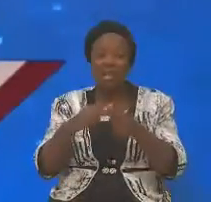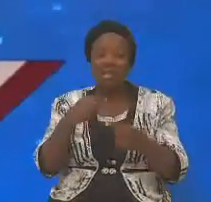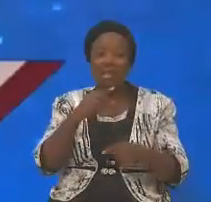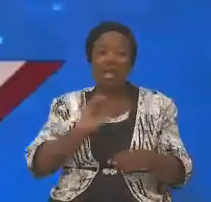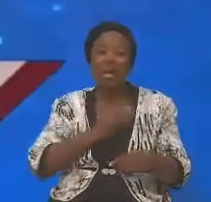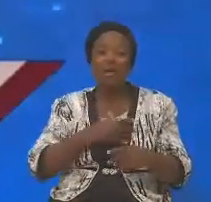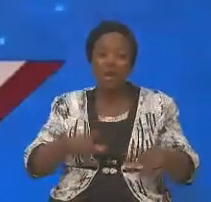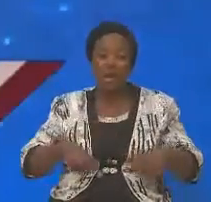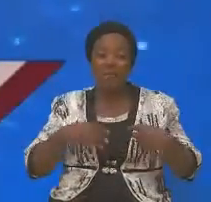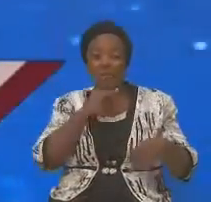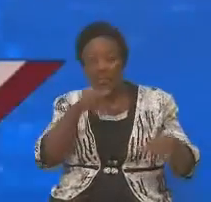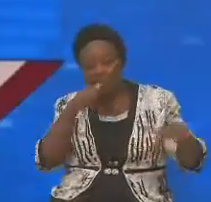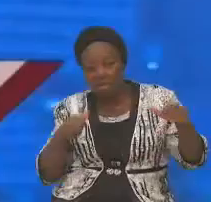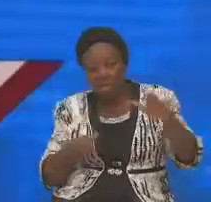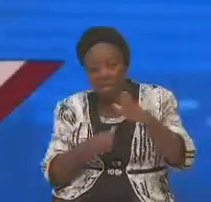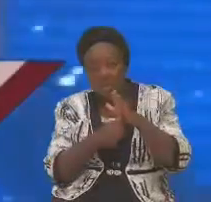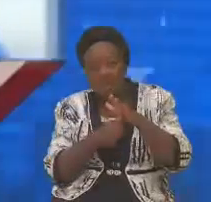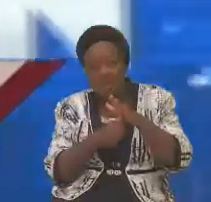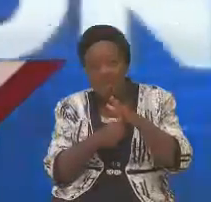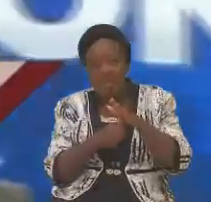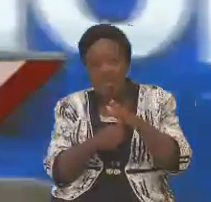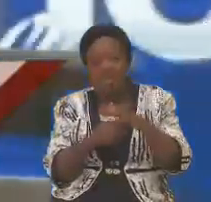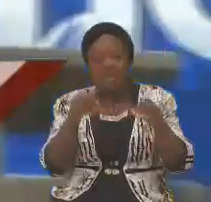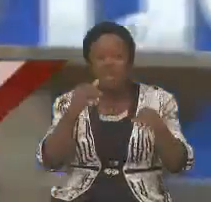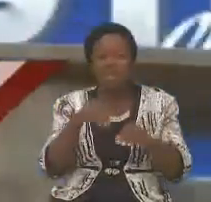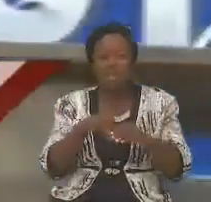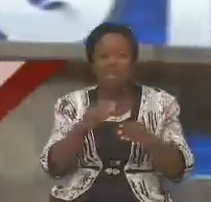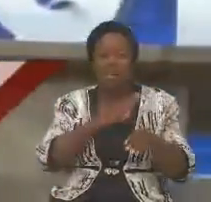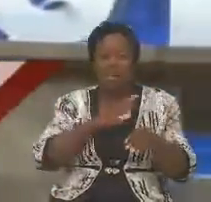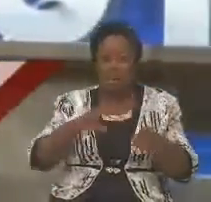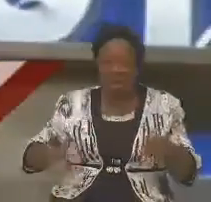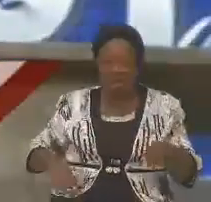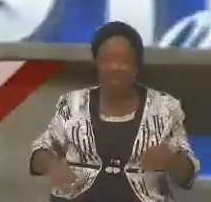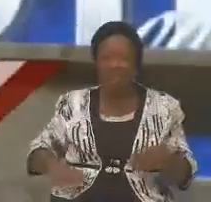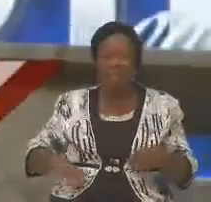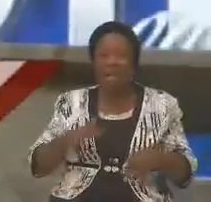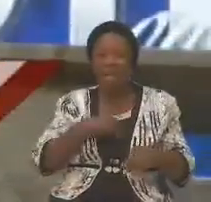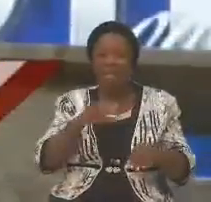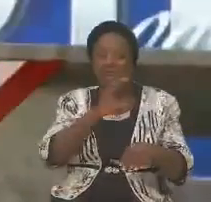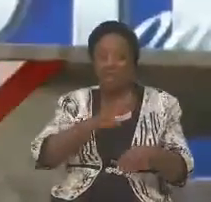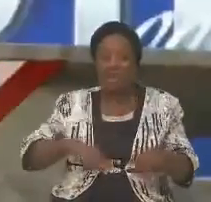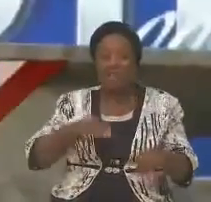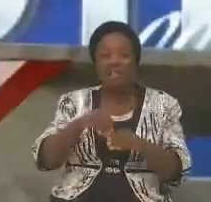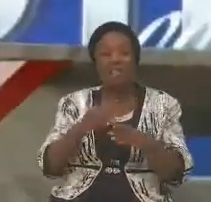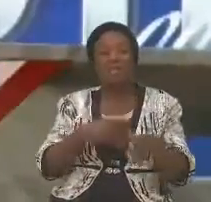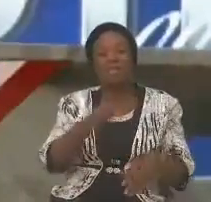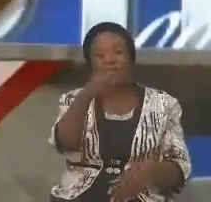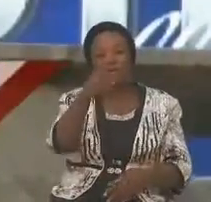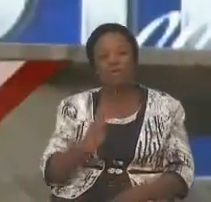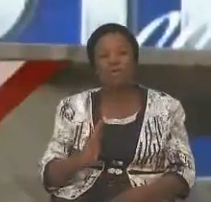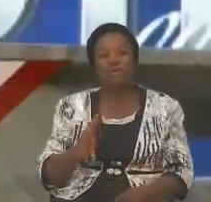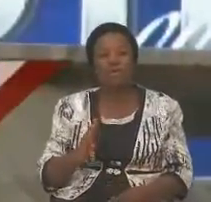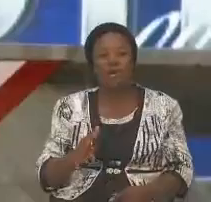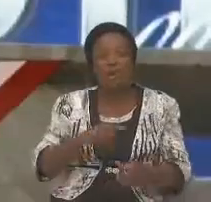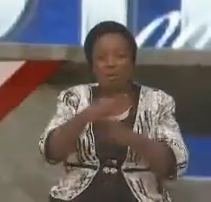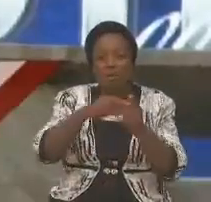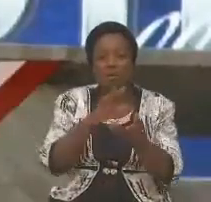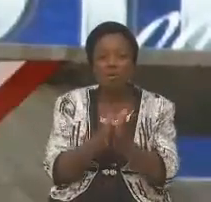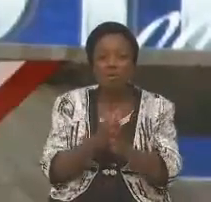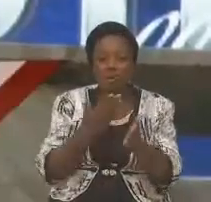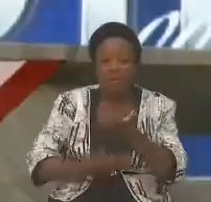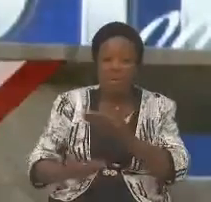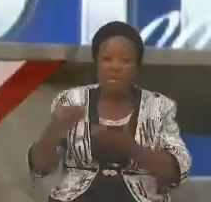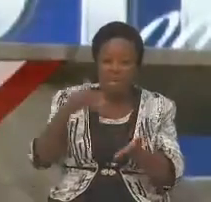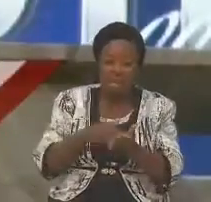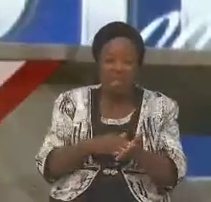says something very interesting. It says our life is hid with Christ in God. When you become born again, when